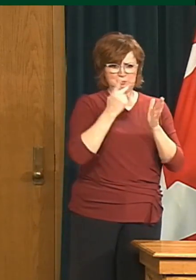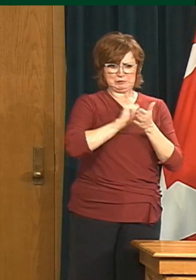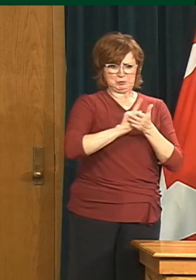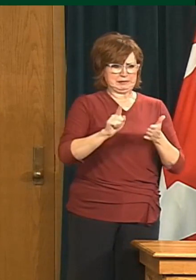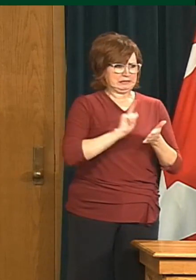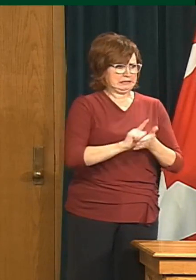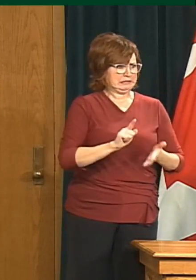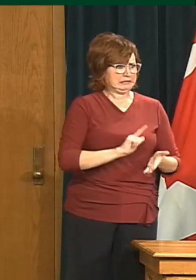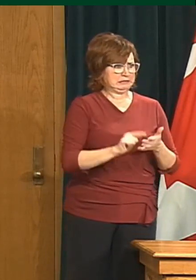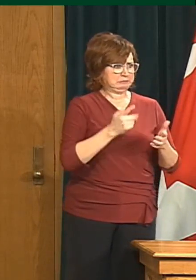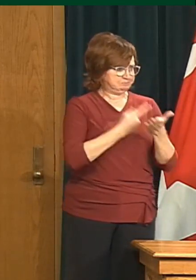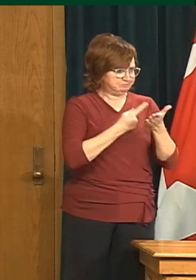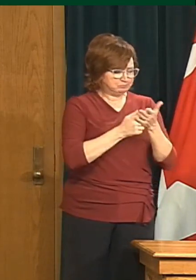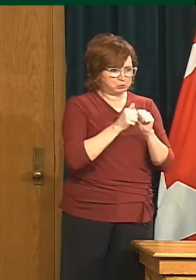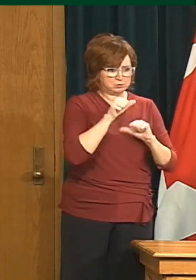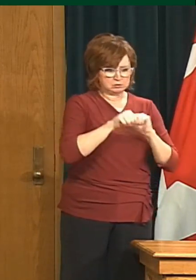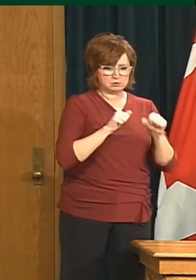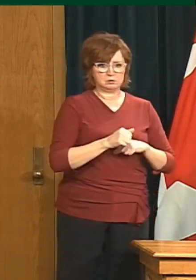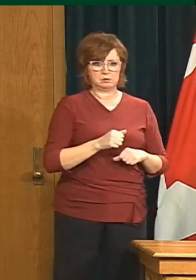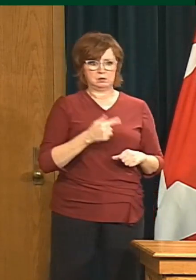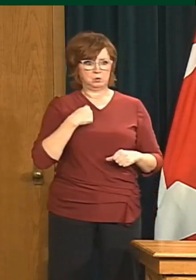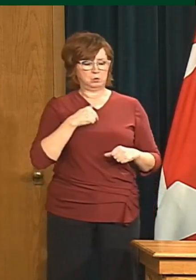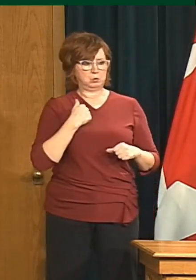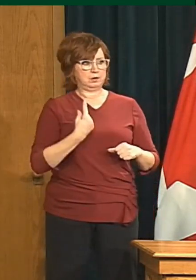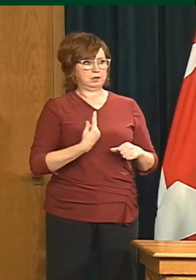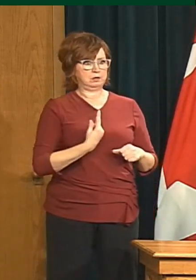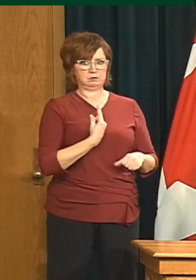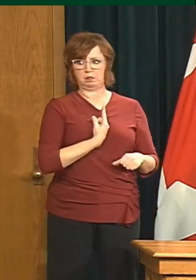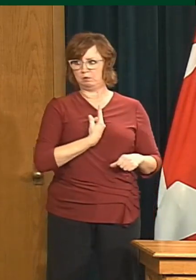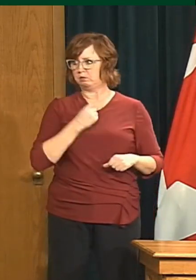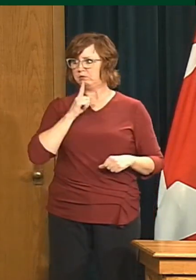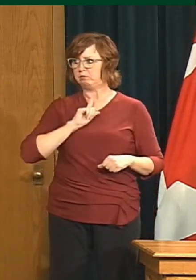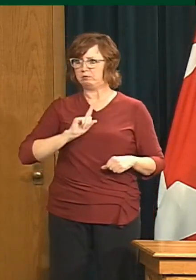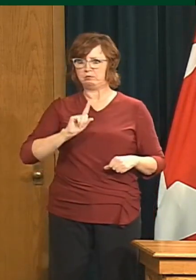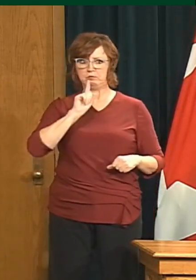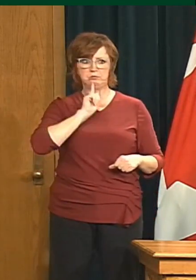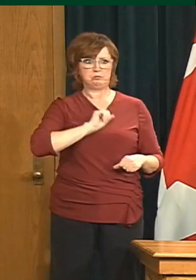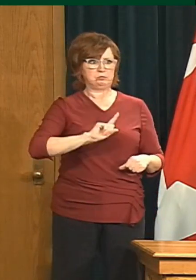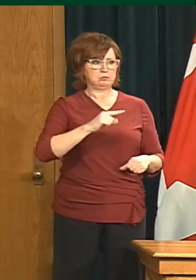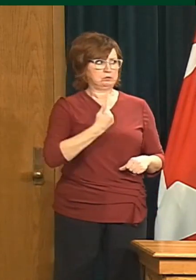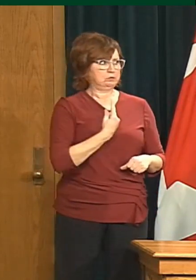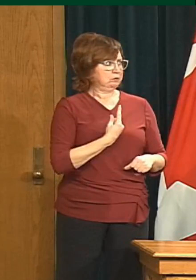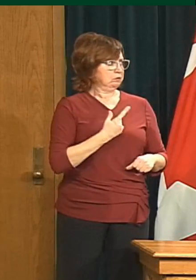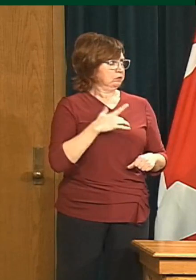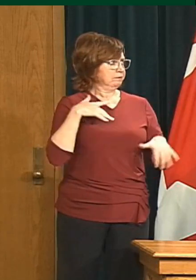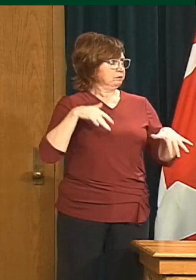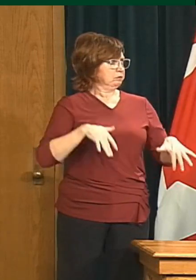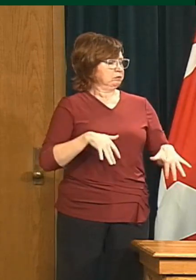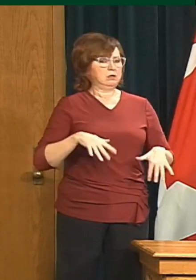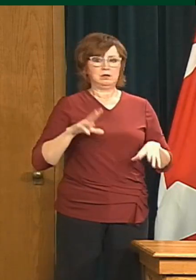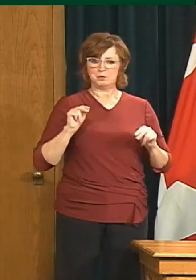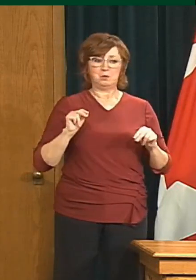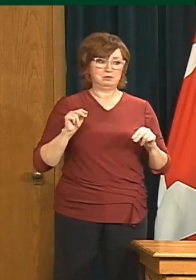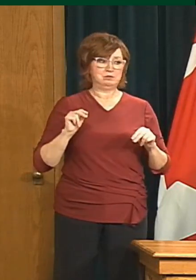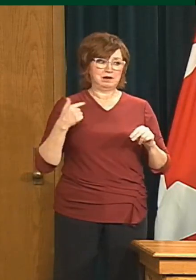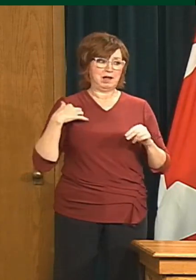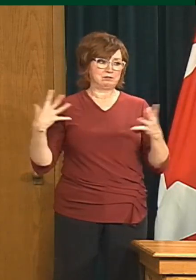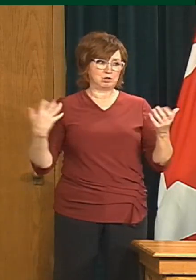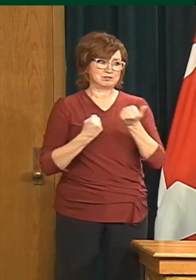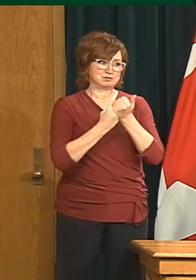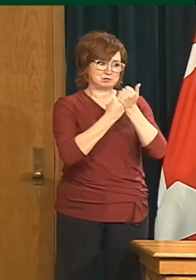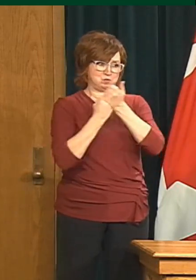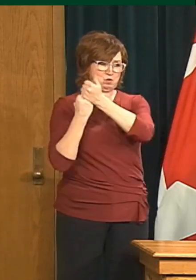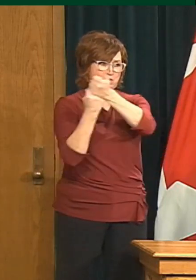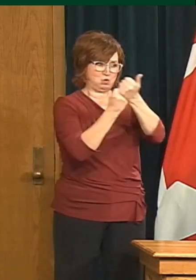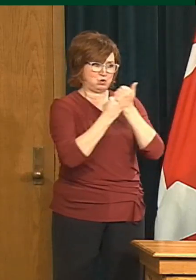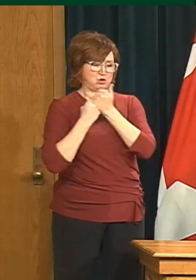are not facing this alone by any stretch. We are thankful, as we are well poised in this province going